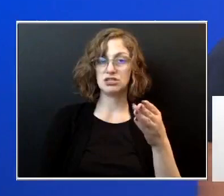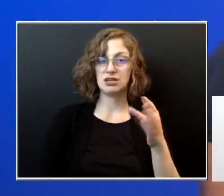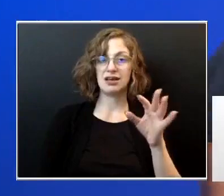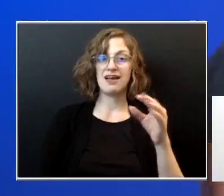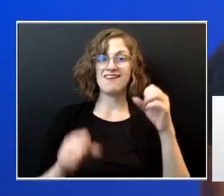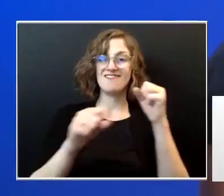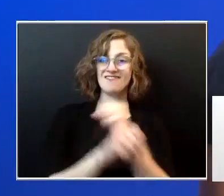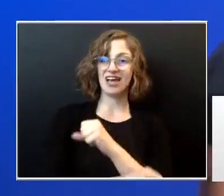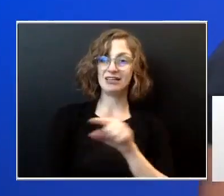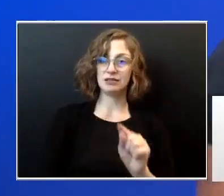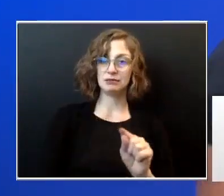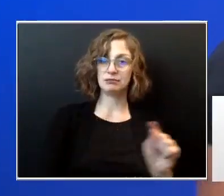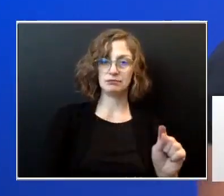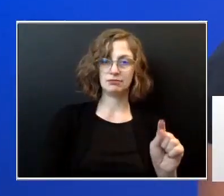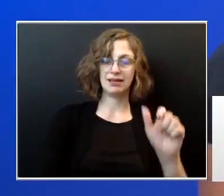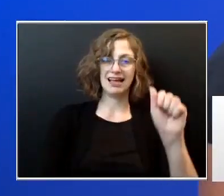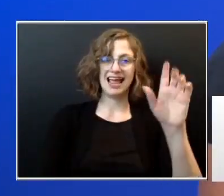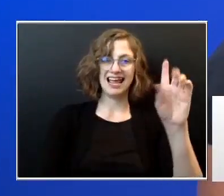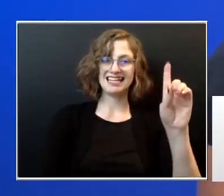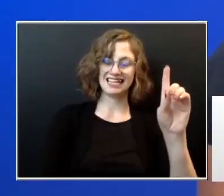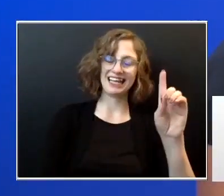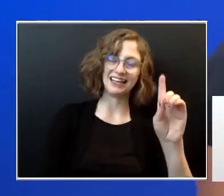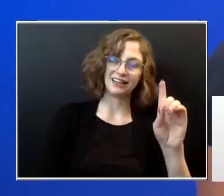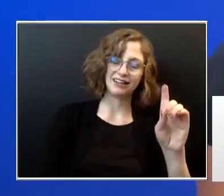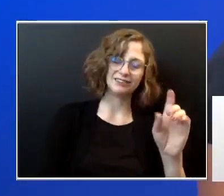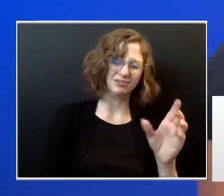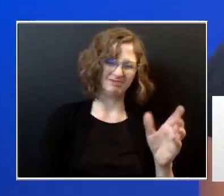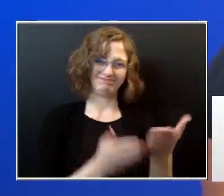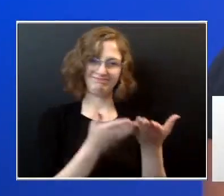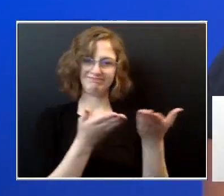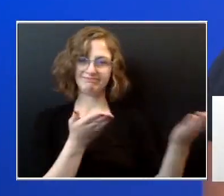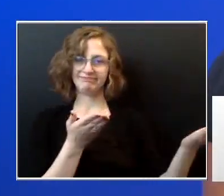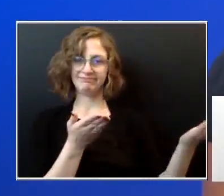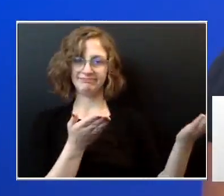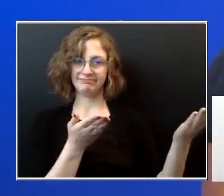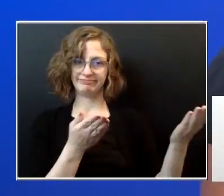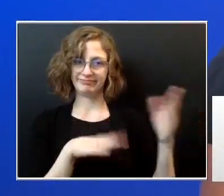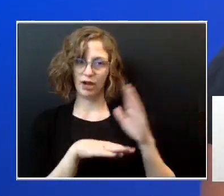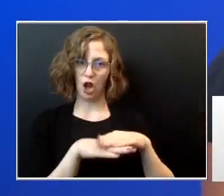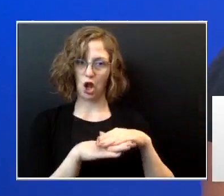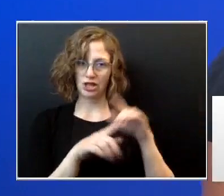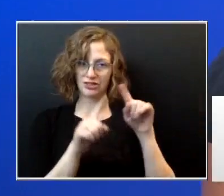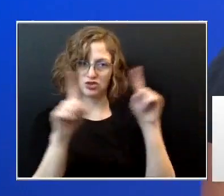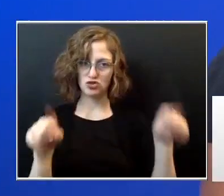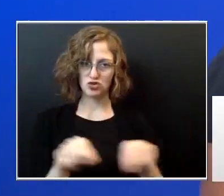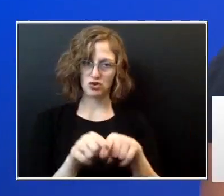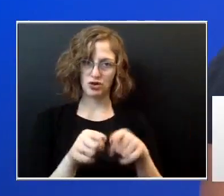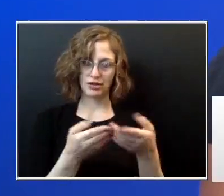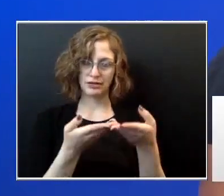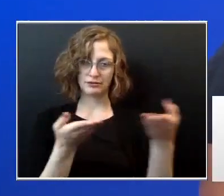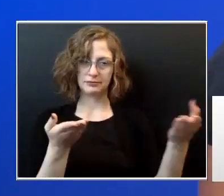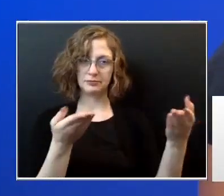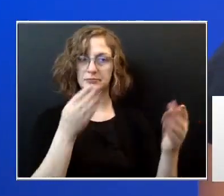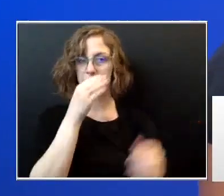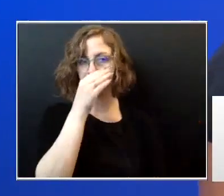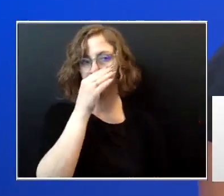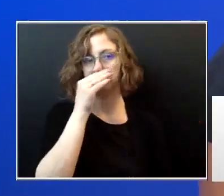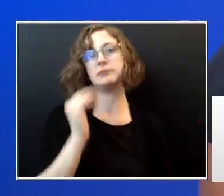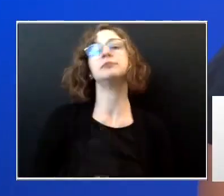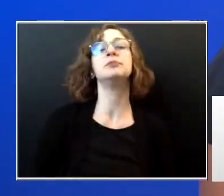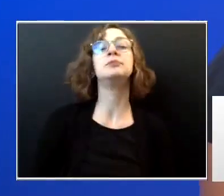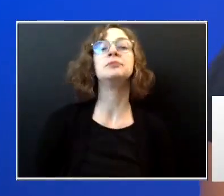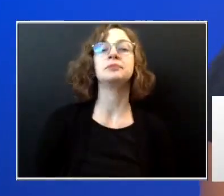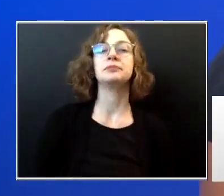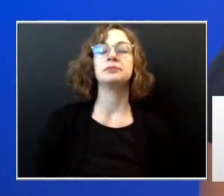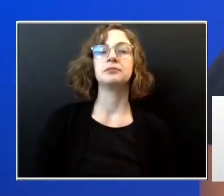kumc.adrc.org/fight_AD. That's a mouthful, but we'll put the information up on the screen and either now or later. And